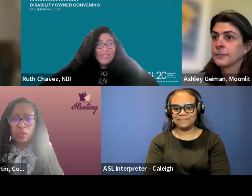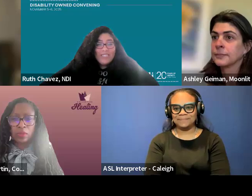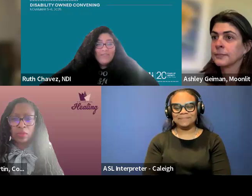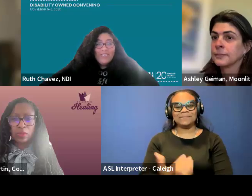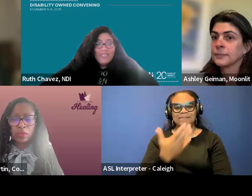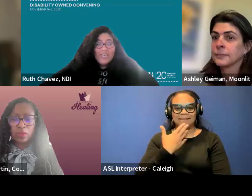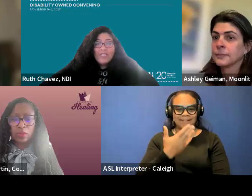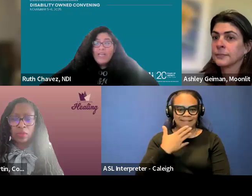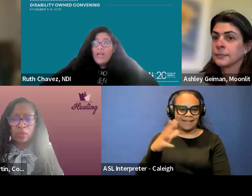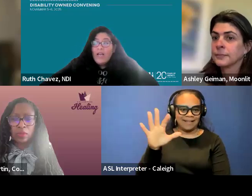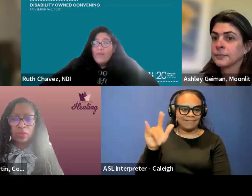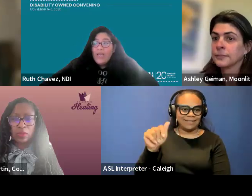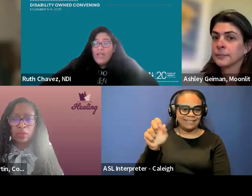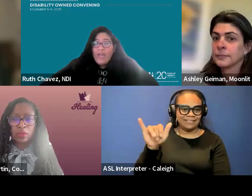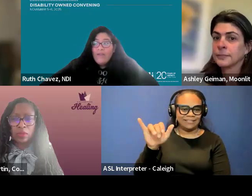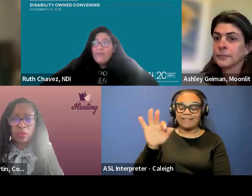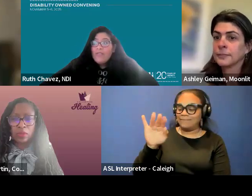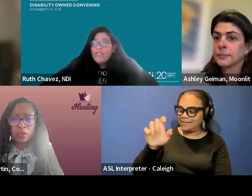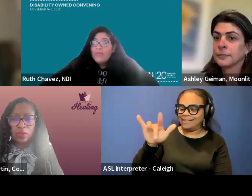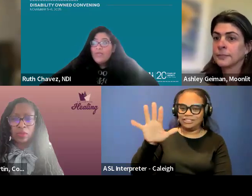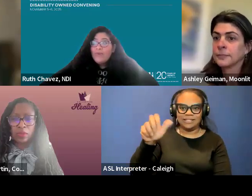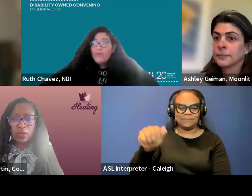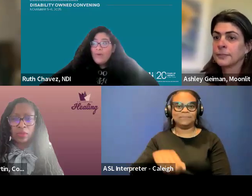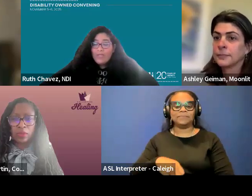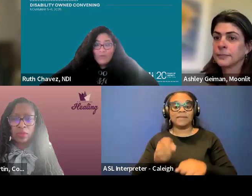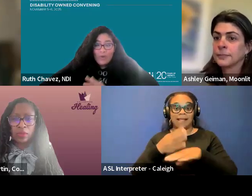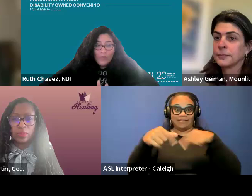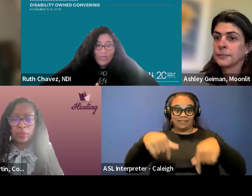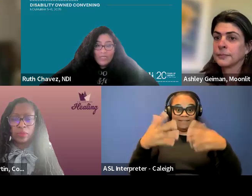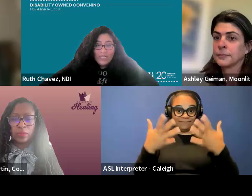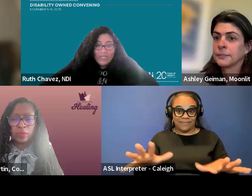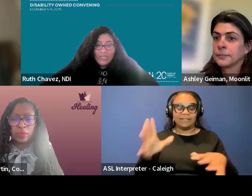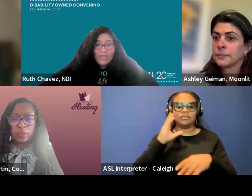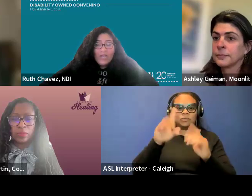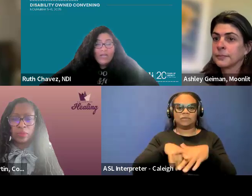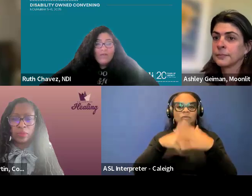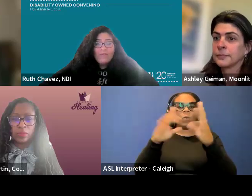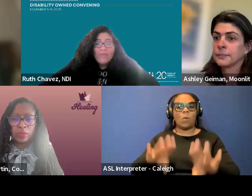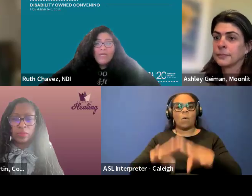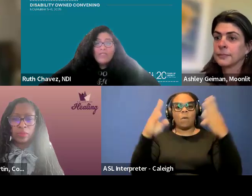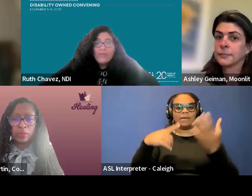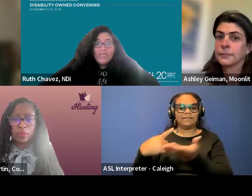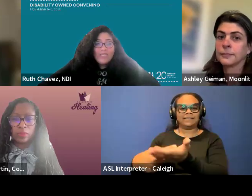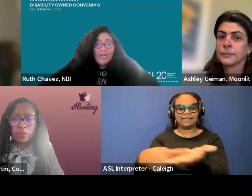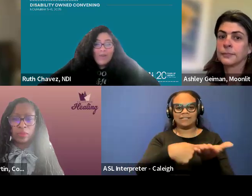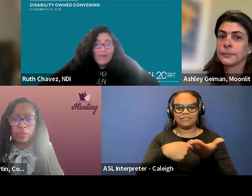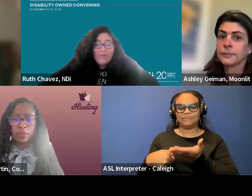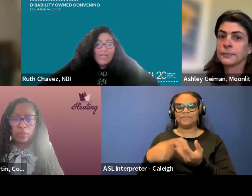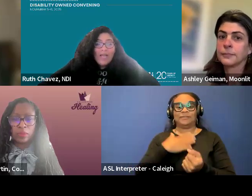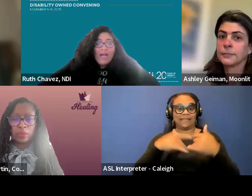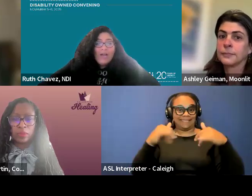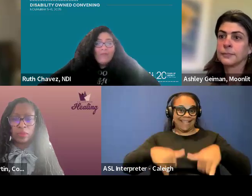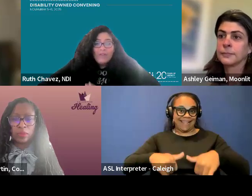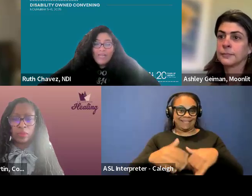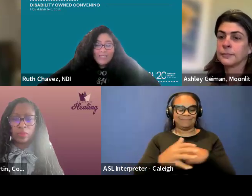Thank you, Felicia. And after this, we will go into an open discussion. So please stay